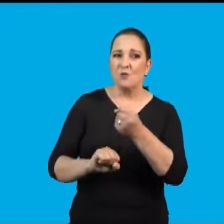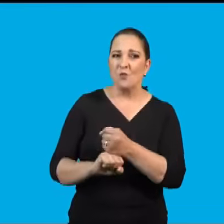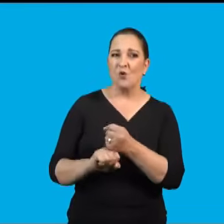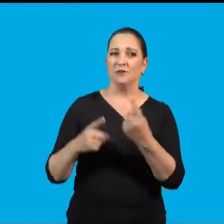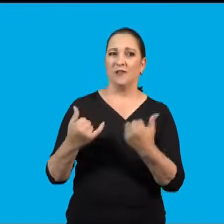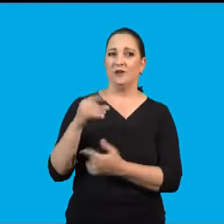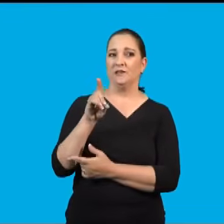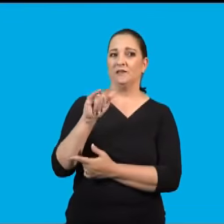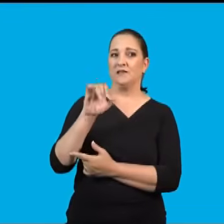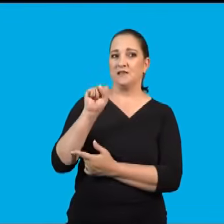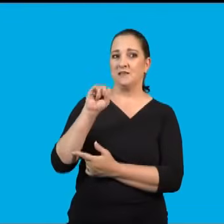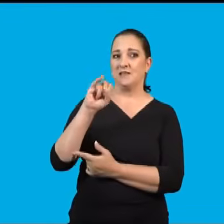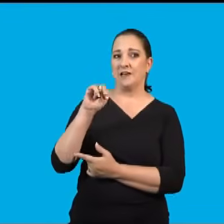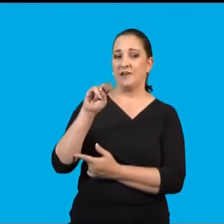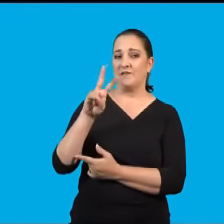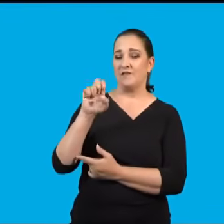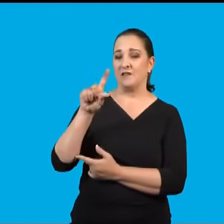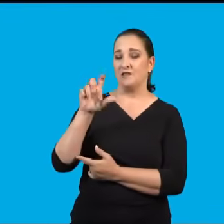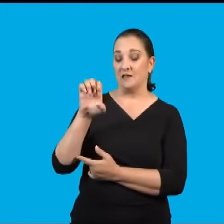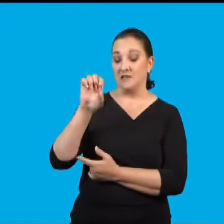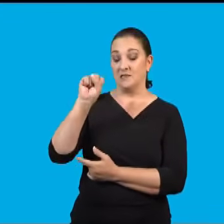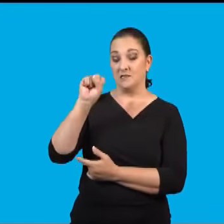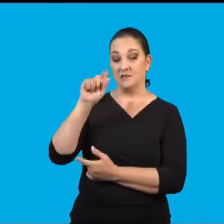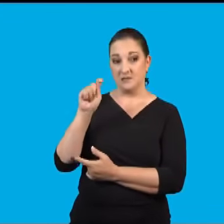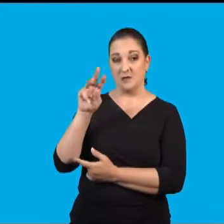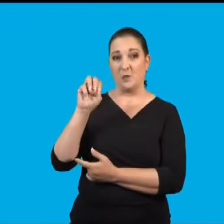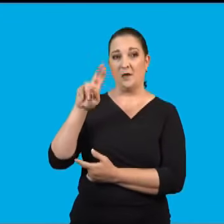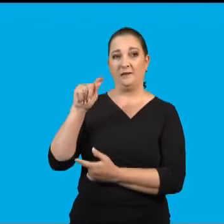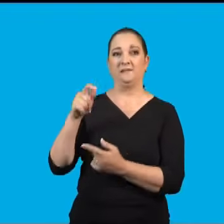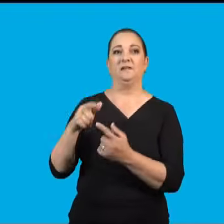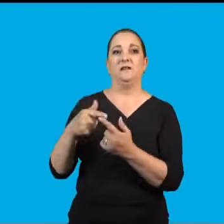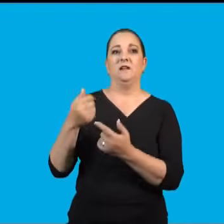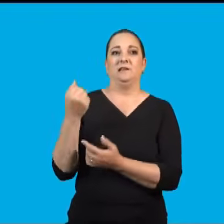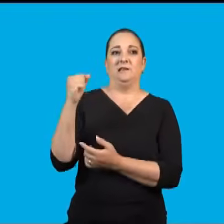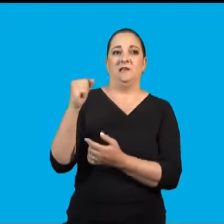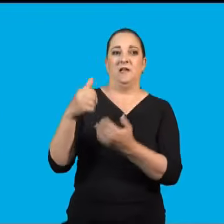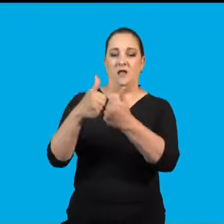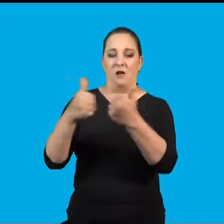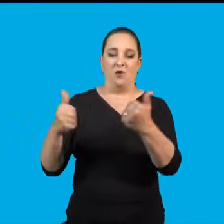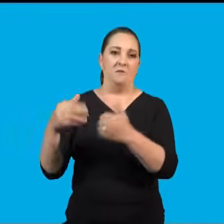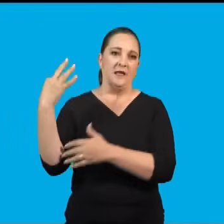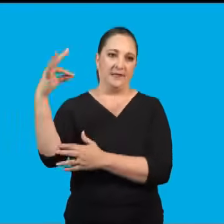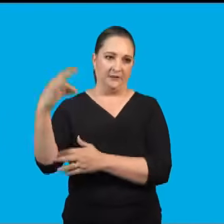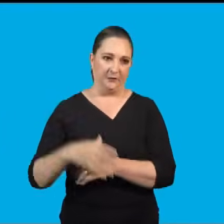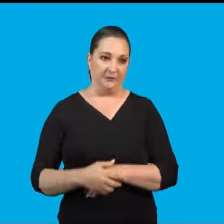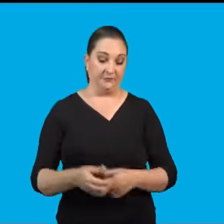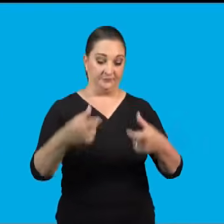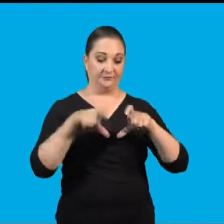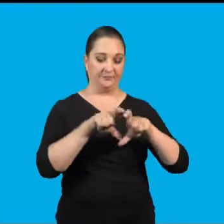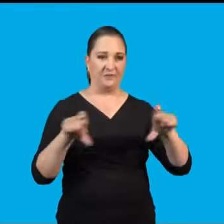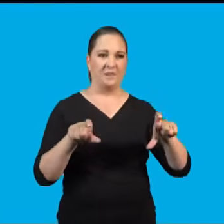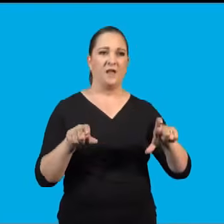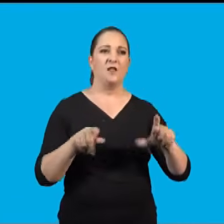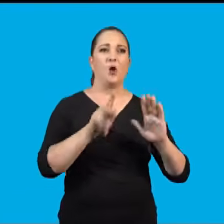disinvestment against the apartheid government. Now, the source reads, in policy guidelines adopted at the